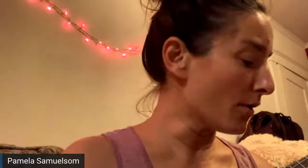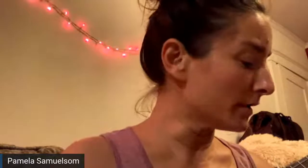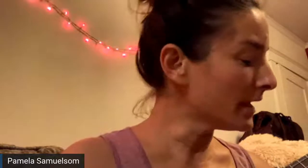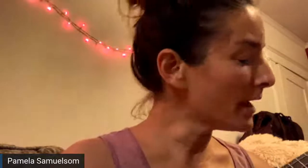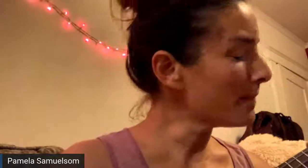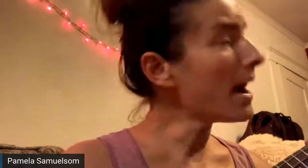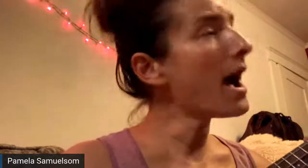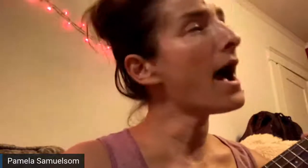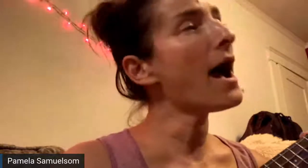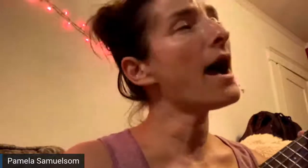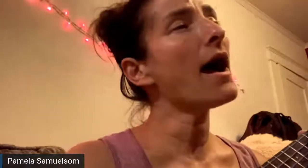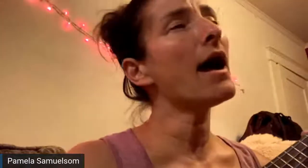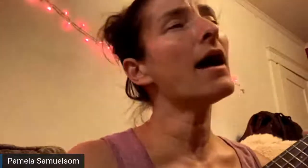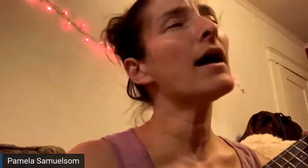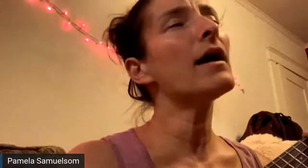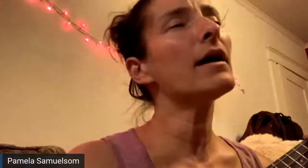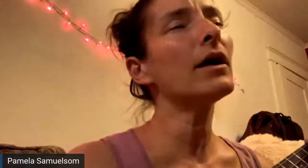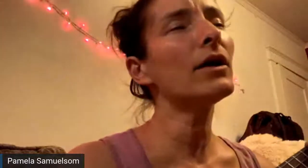flor de